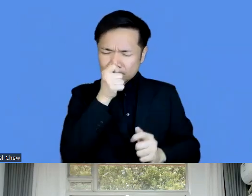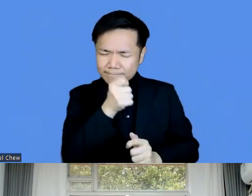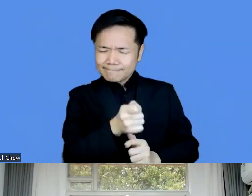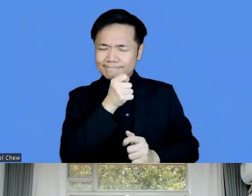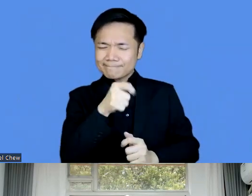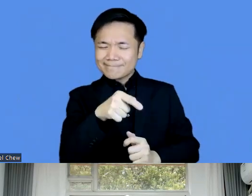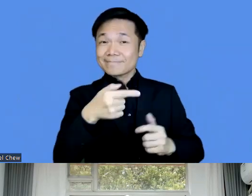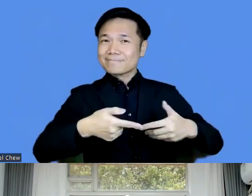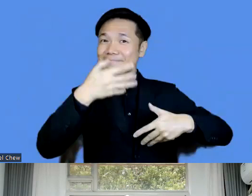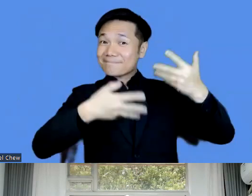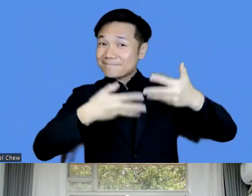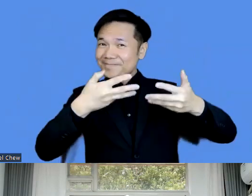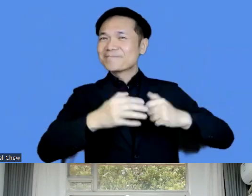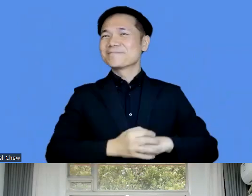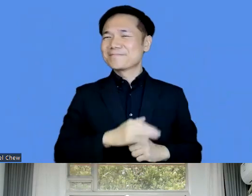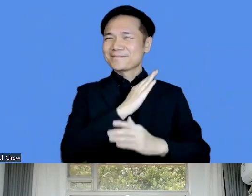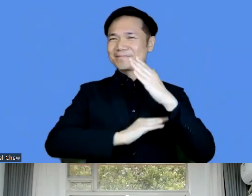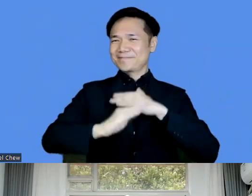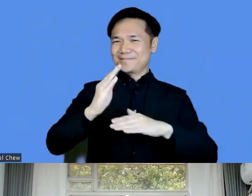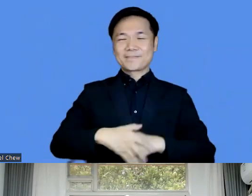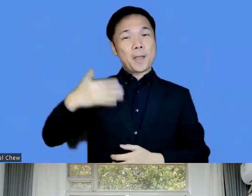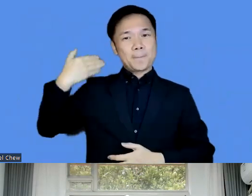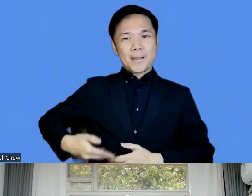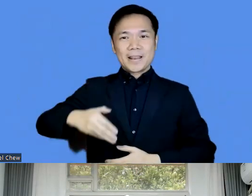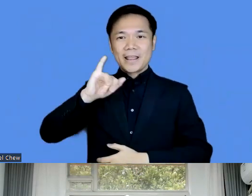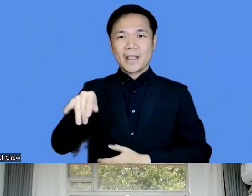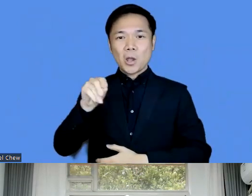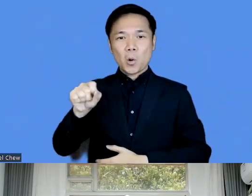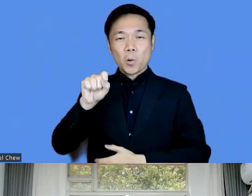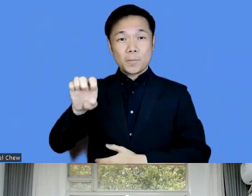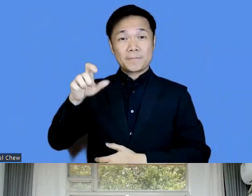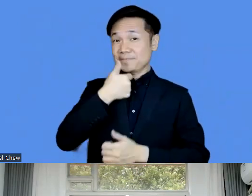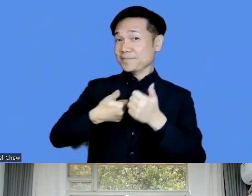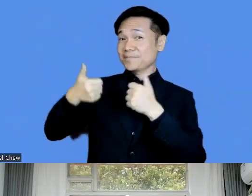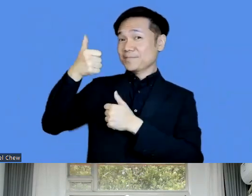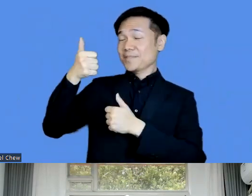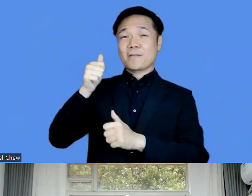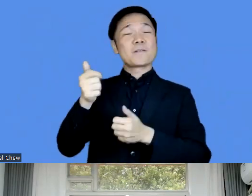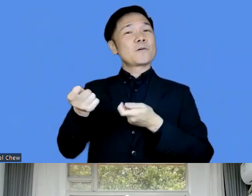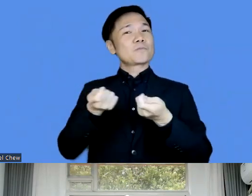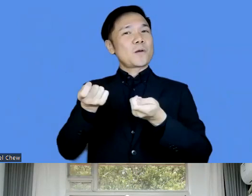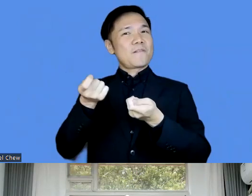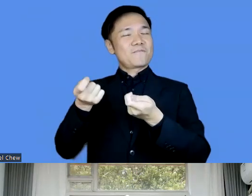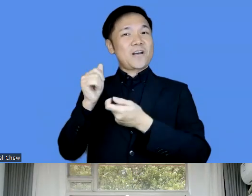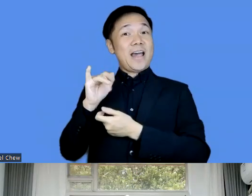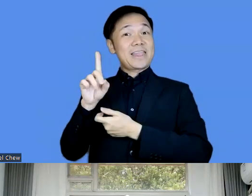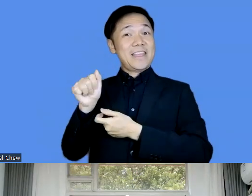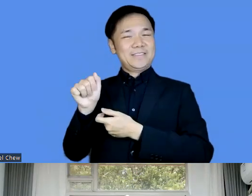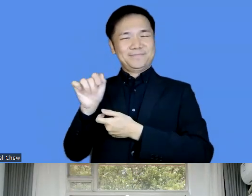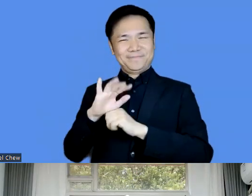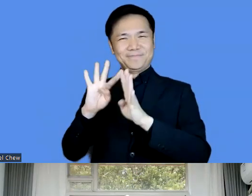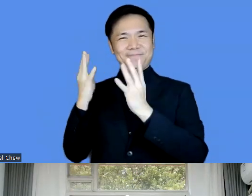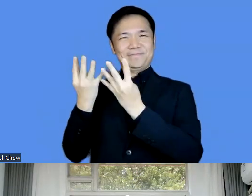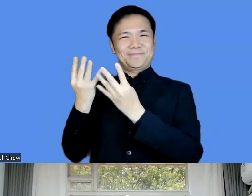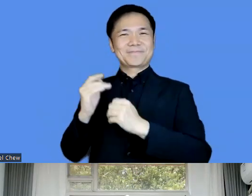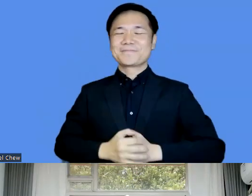is Jose Viera. I'm the Advocacy Director for the International Disability Alliance. And before